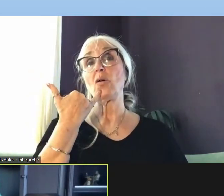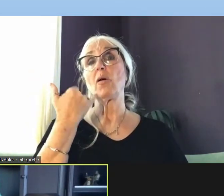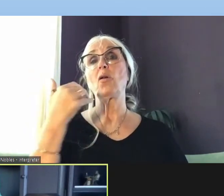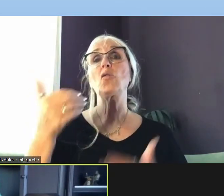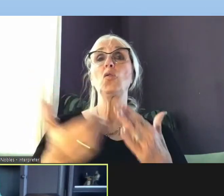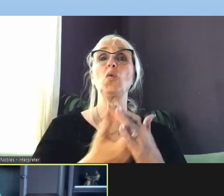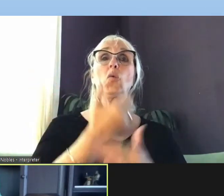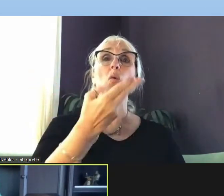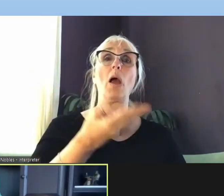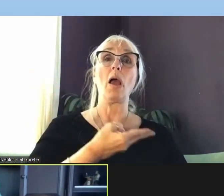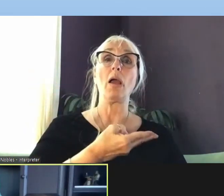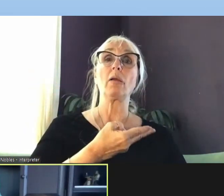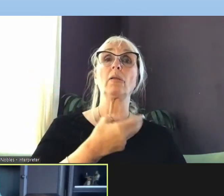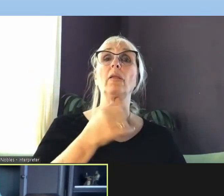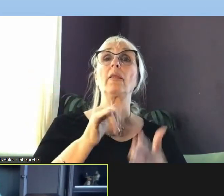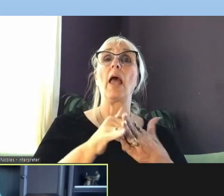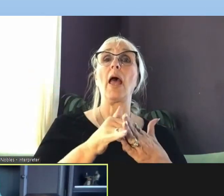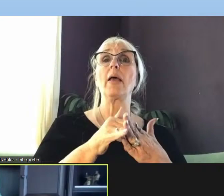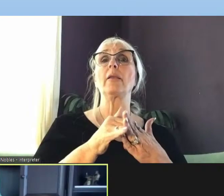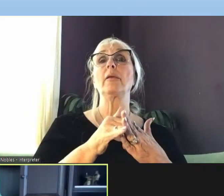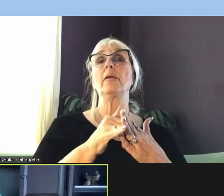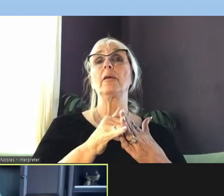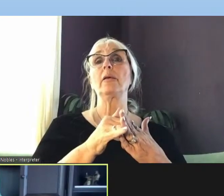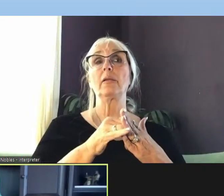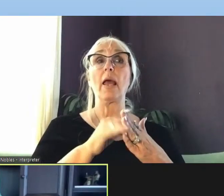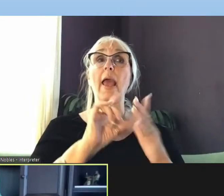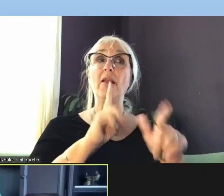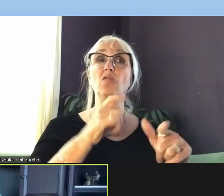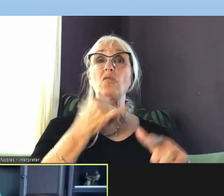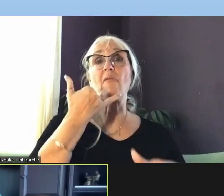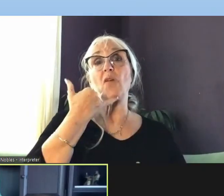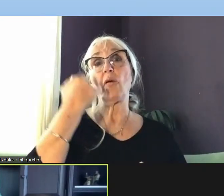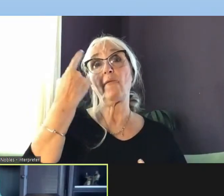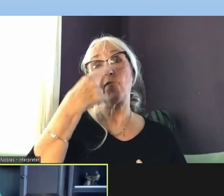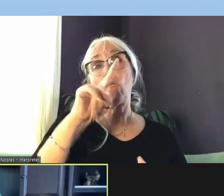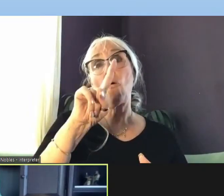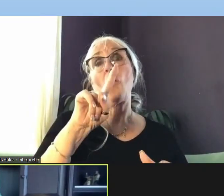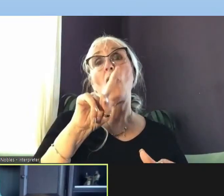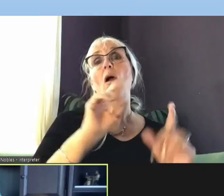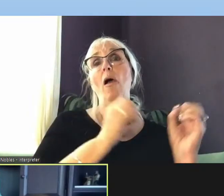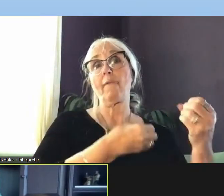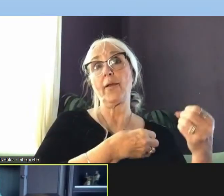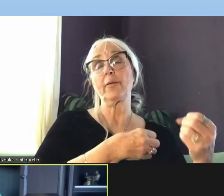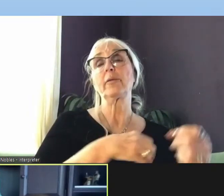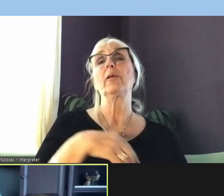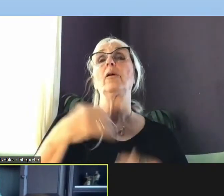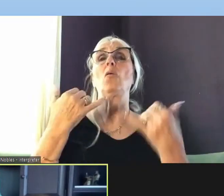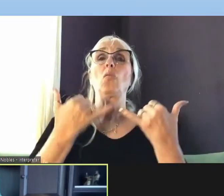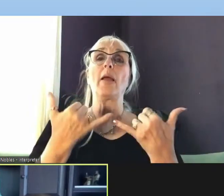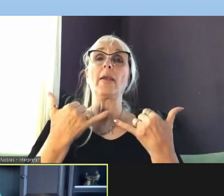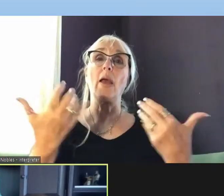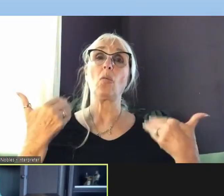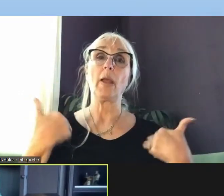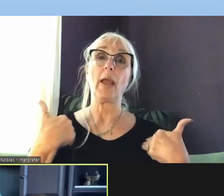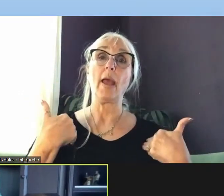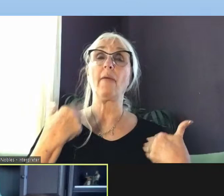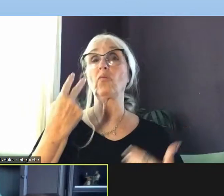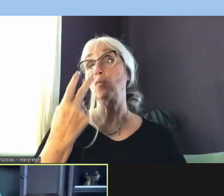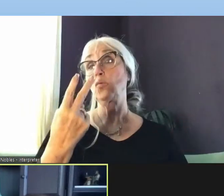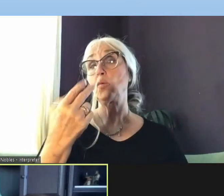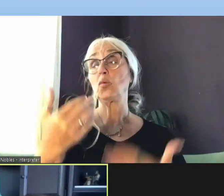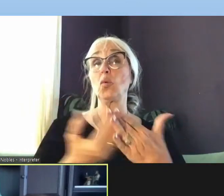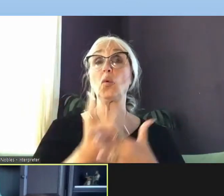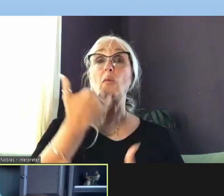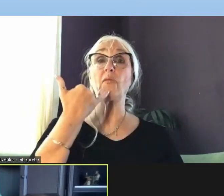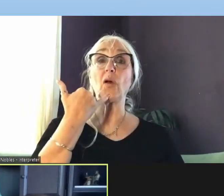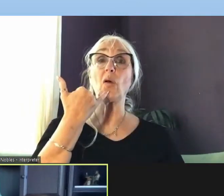position that will assist in answering the phones for their office. Currently, we have 2 new phones remaining in